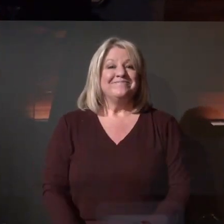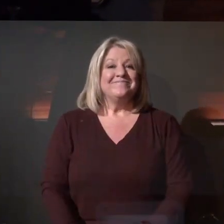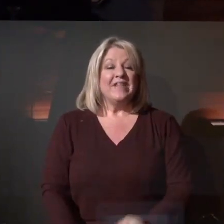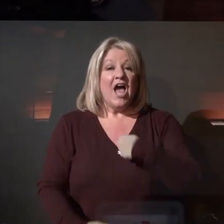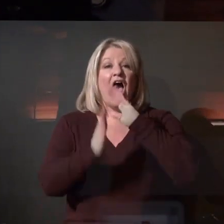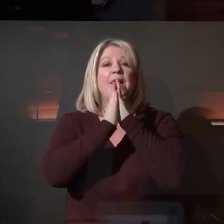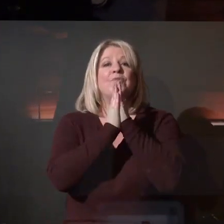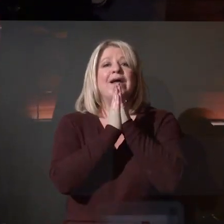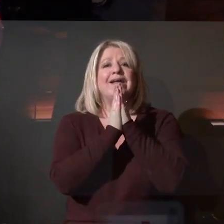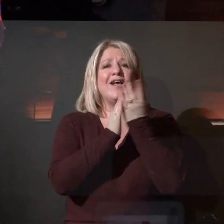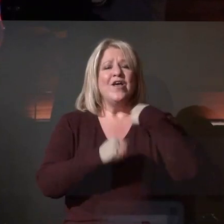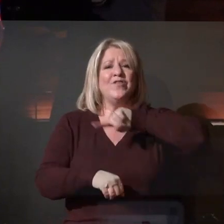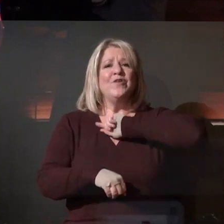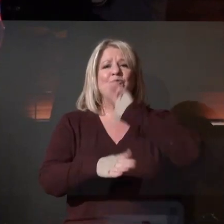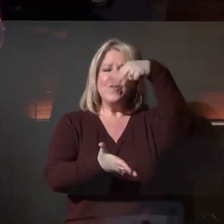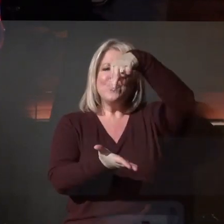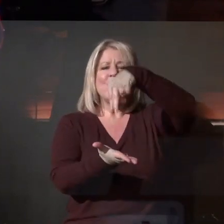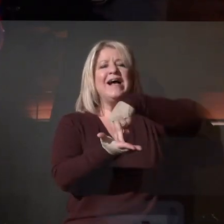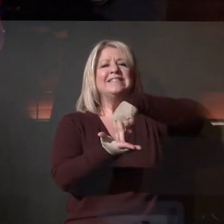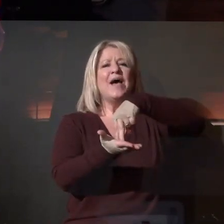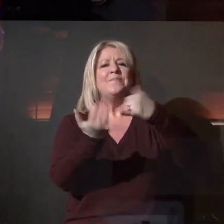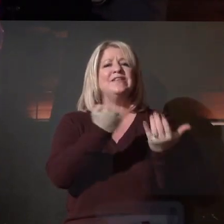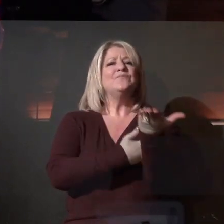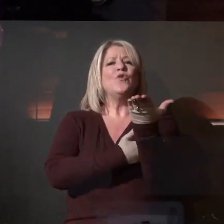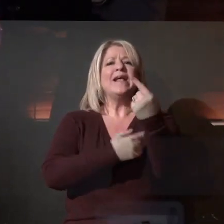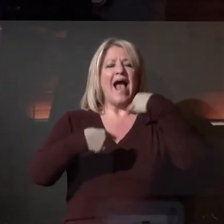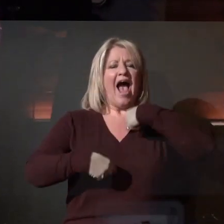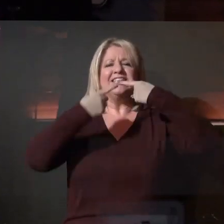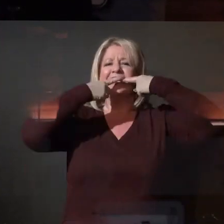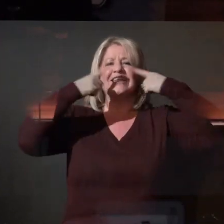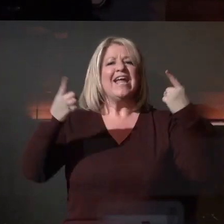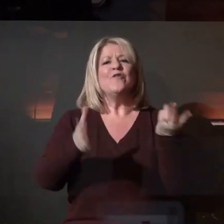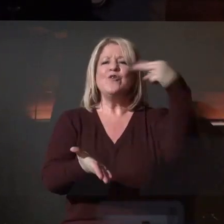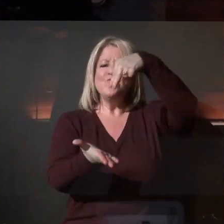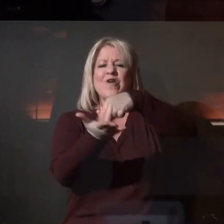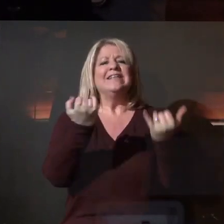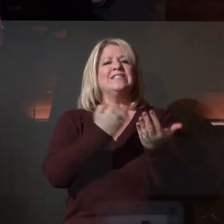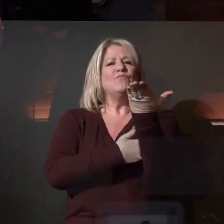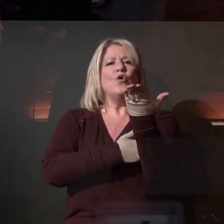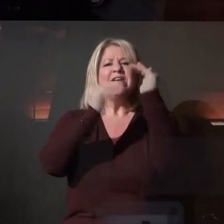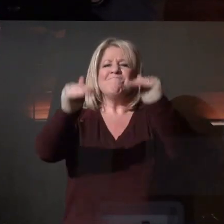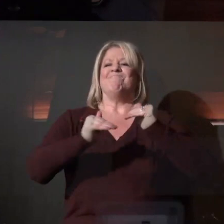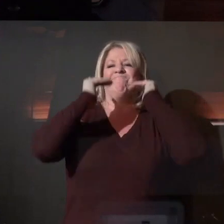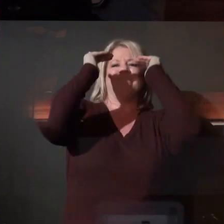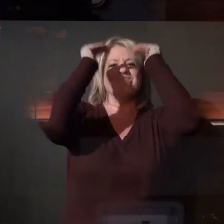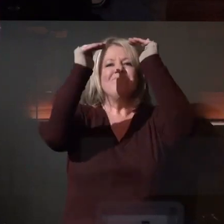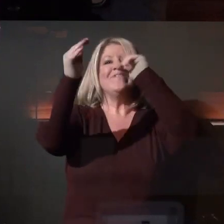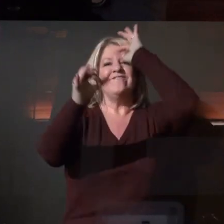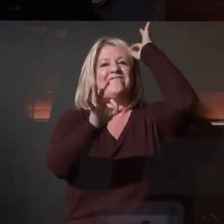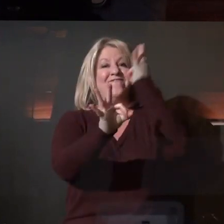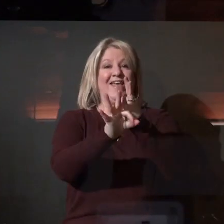So I pray we rise up this morning. I declare that we rise up this morning with new levels of faith.